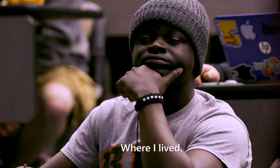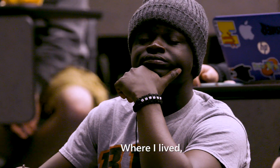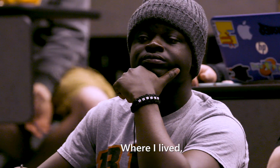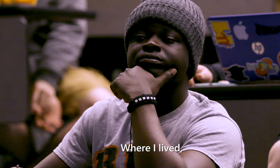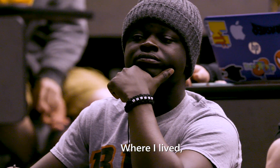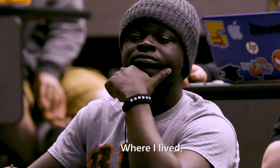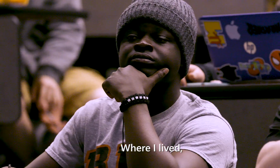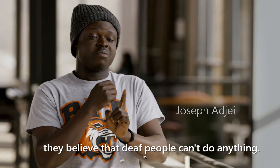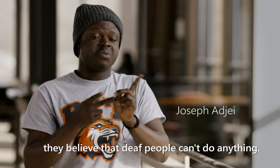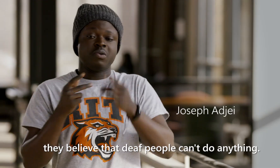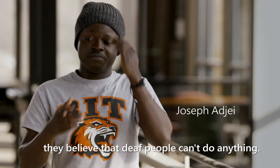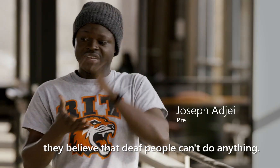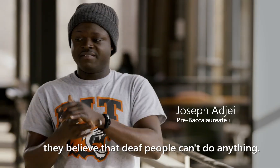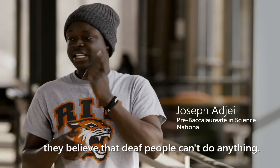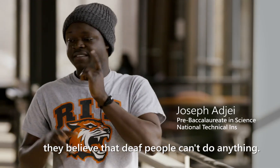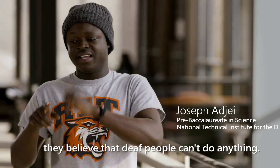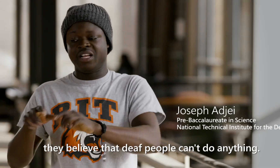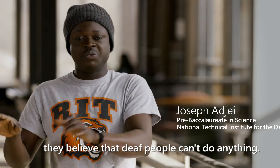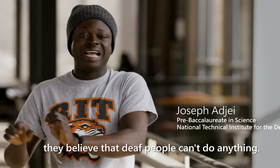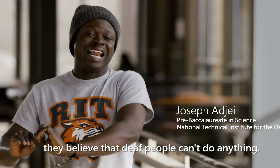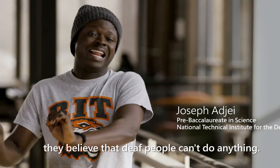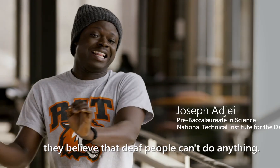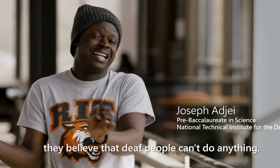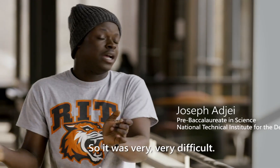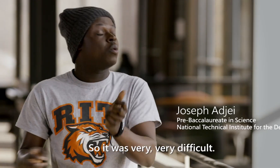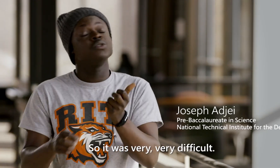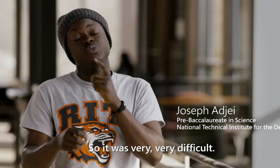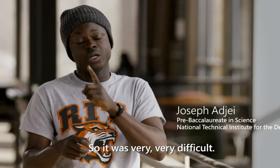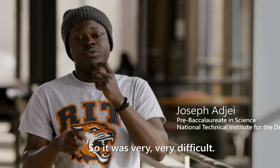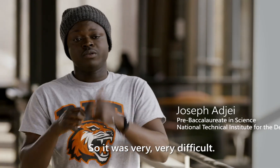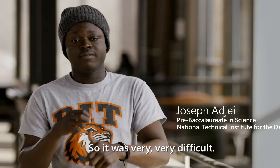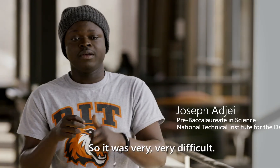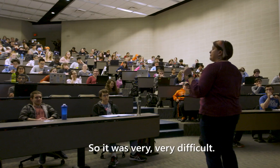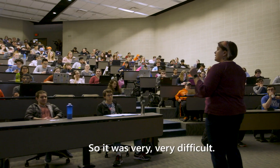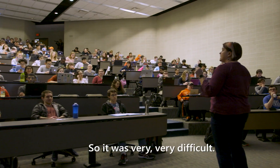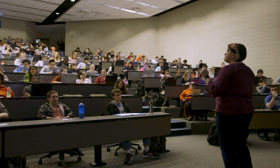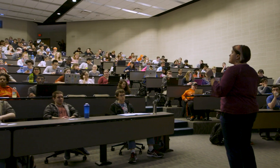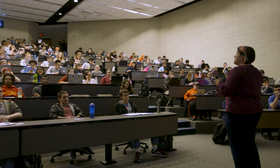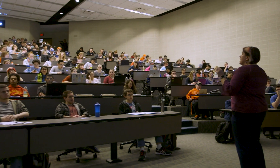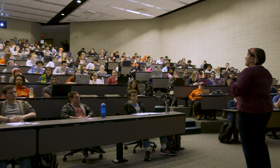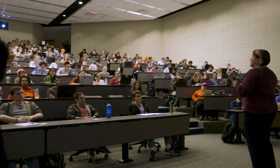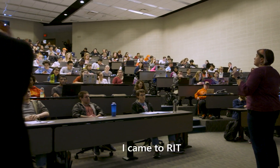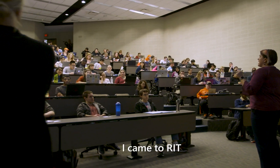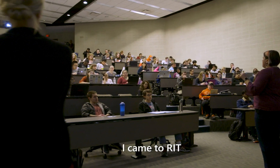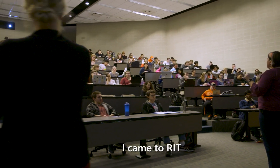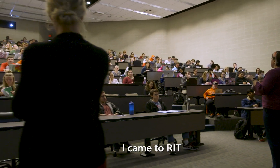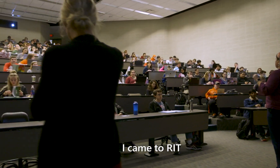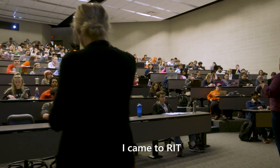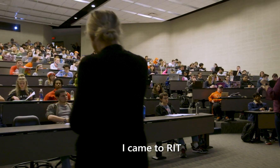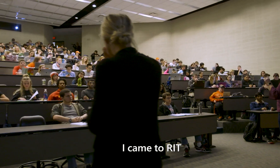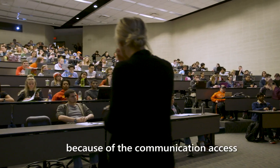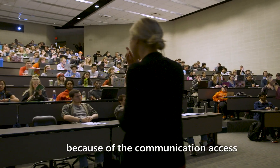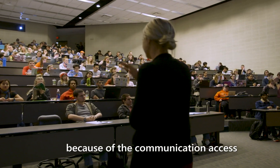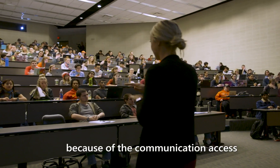Where I have lived, they believe that deaf people can't do anything, so it was very, very difficult. I came